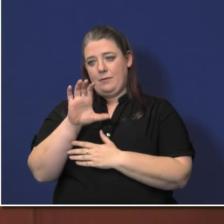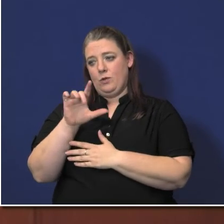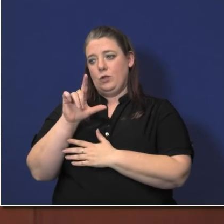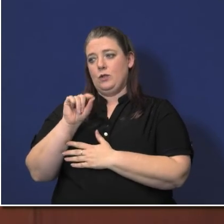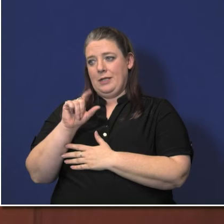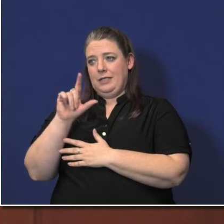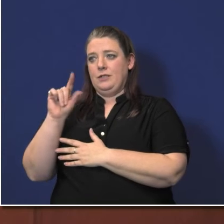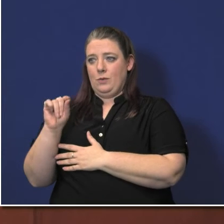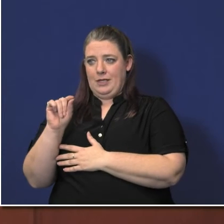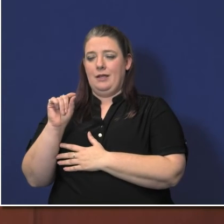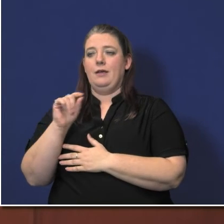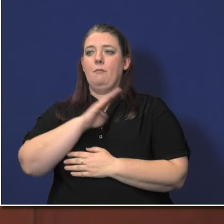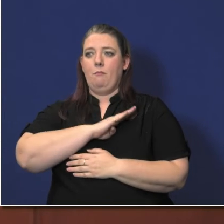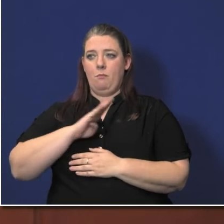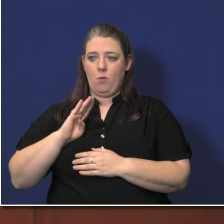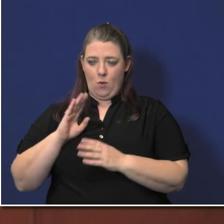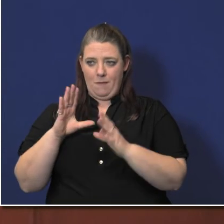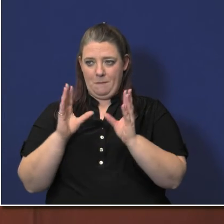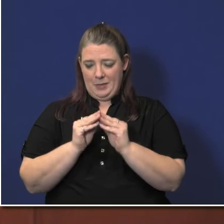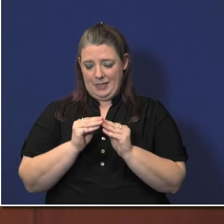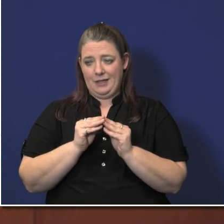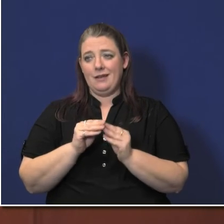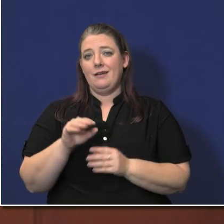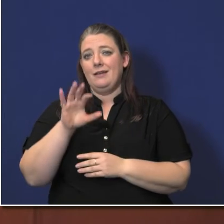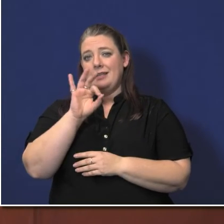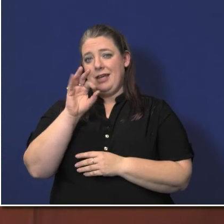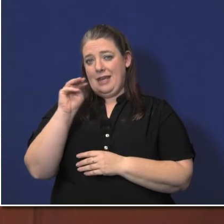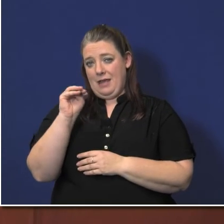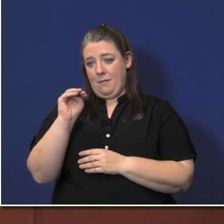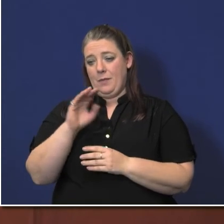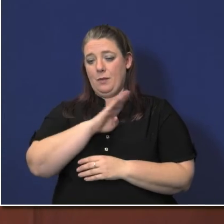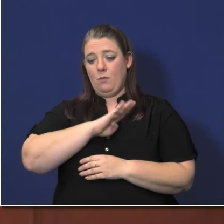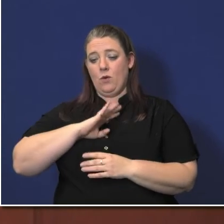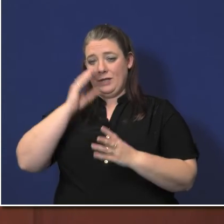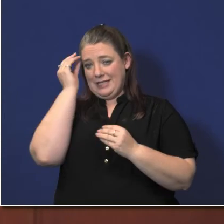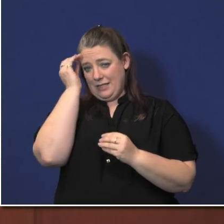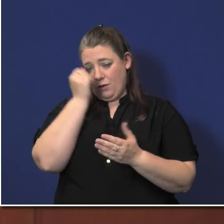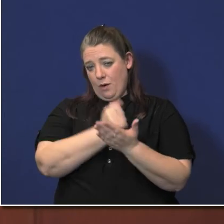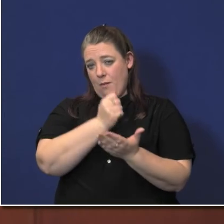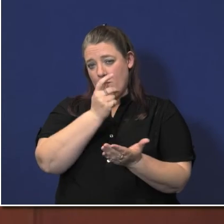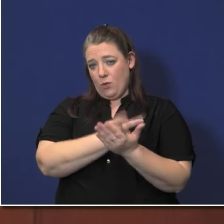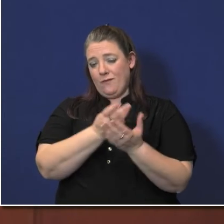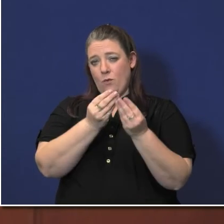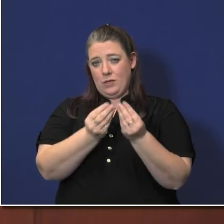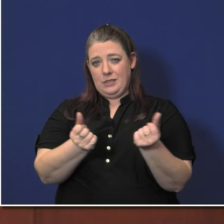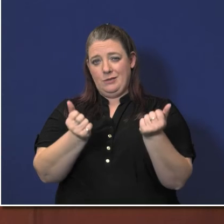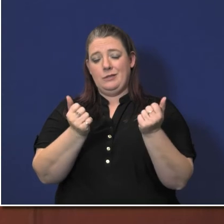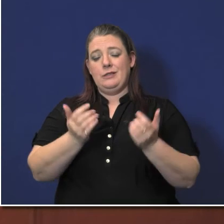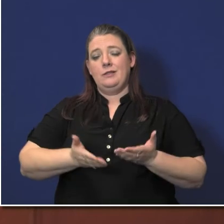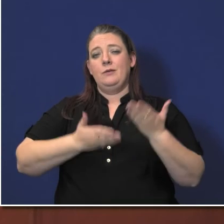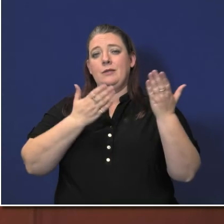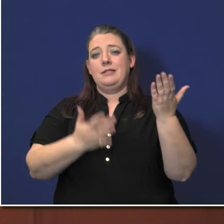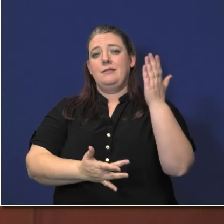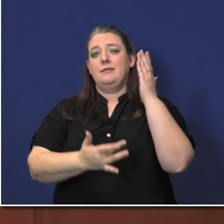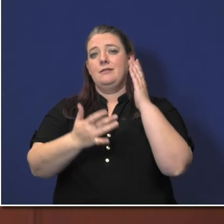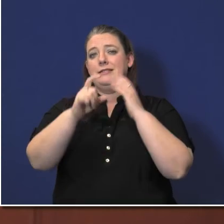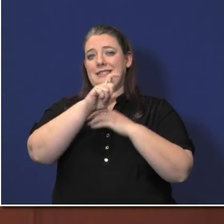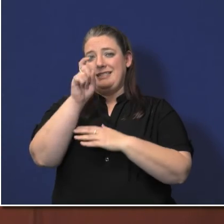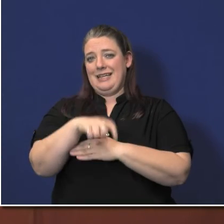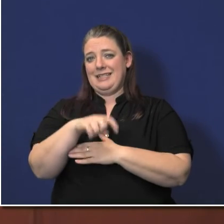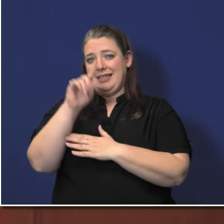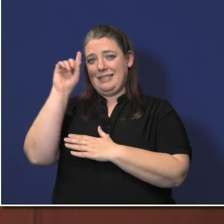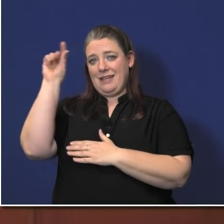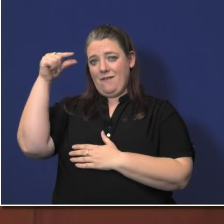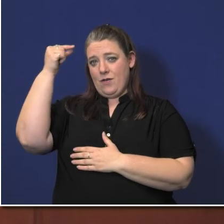2020 board meeting agenda. 9M, the board consider approving a resolution requesting Texas Governor Greg